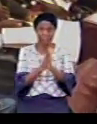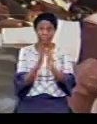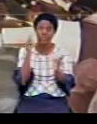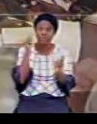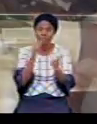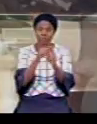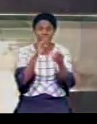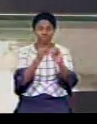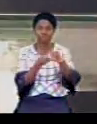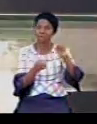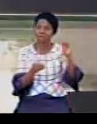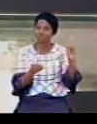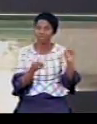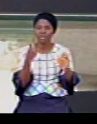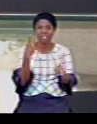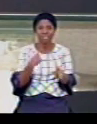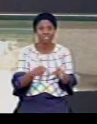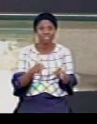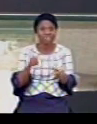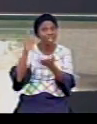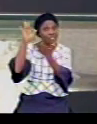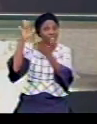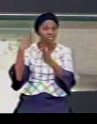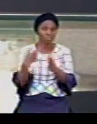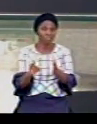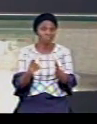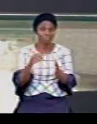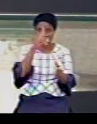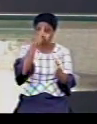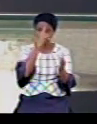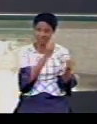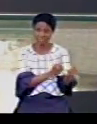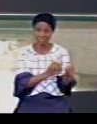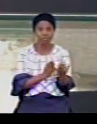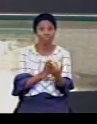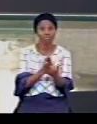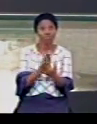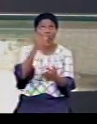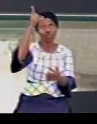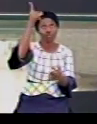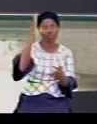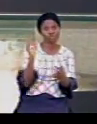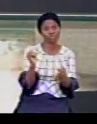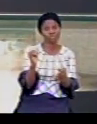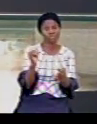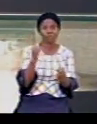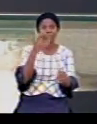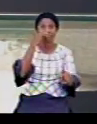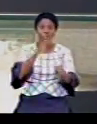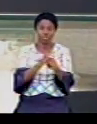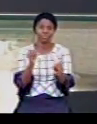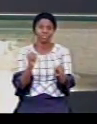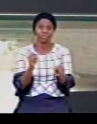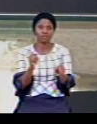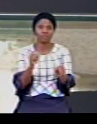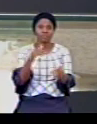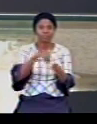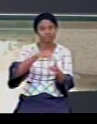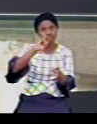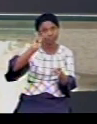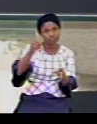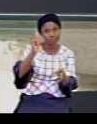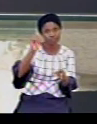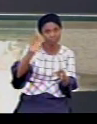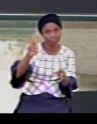one, the expectation of faith through God's promises. In